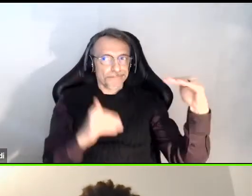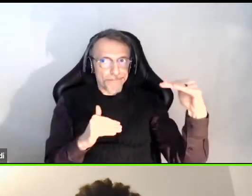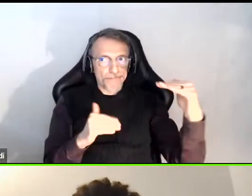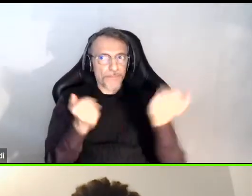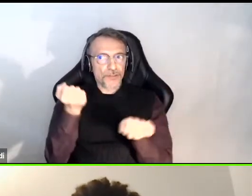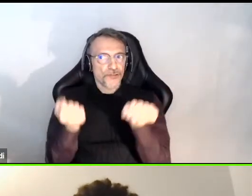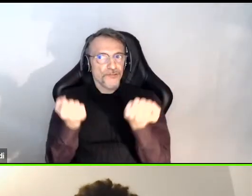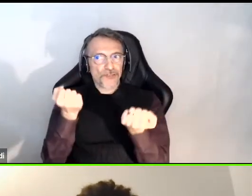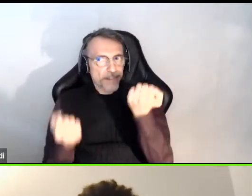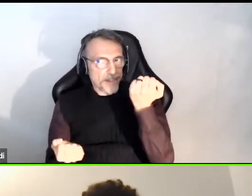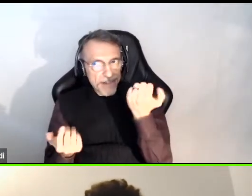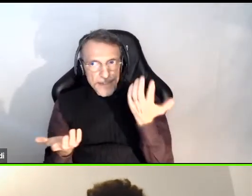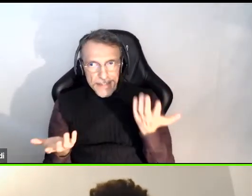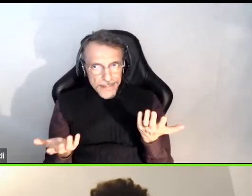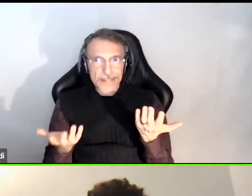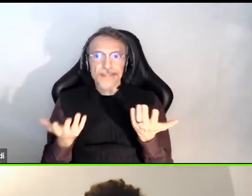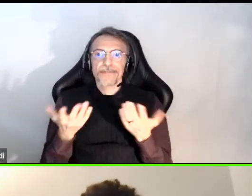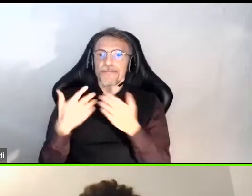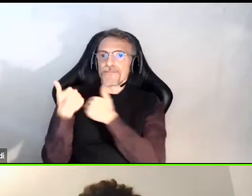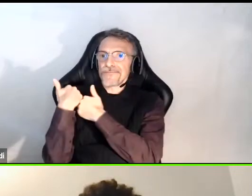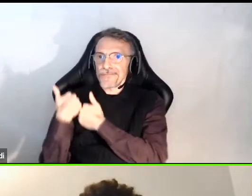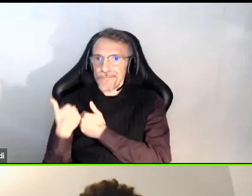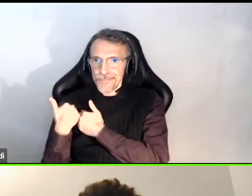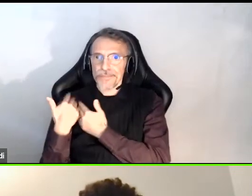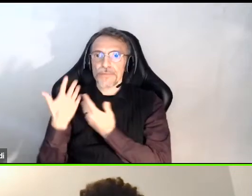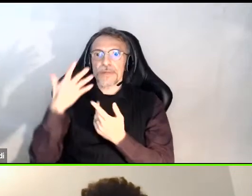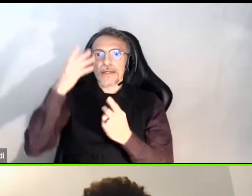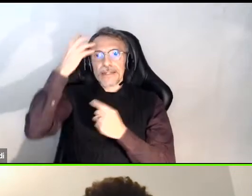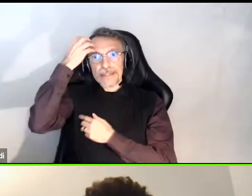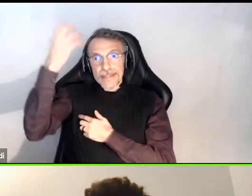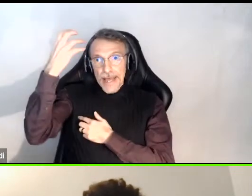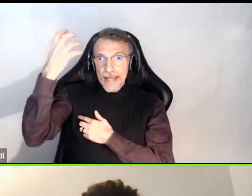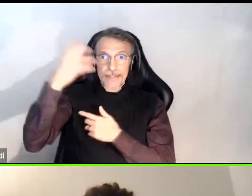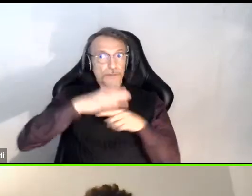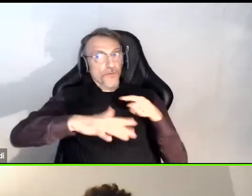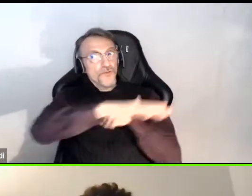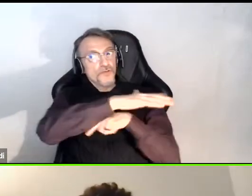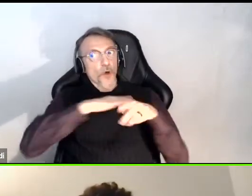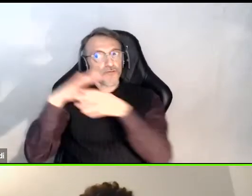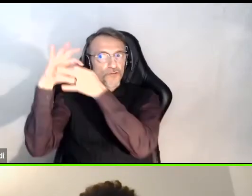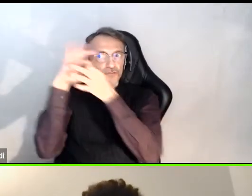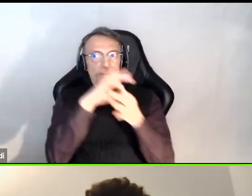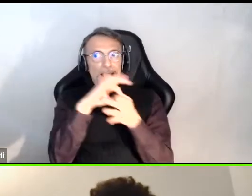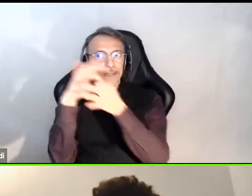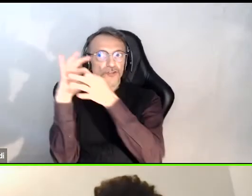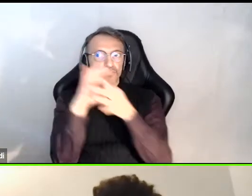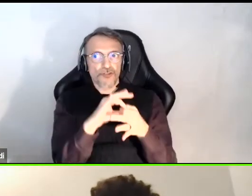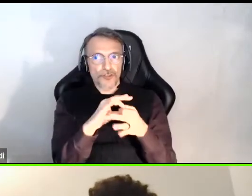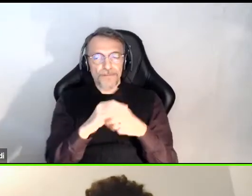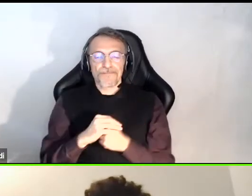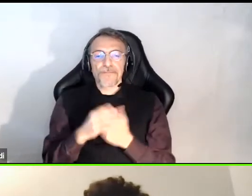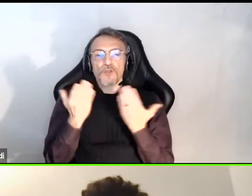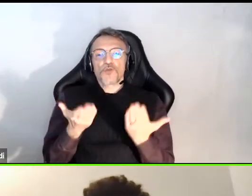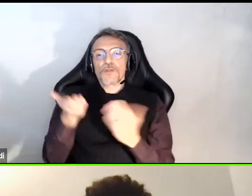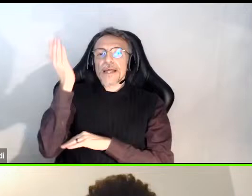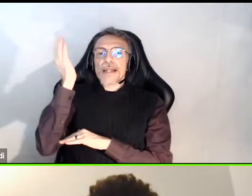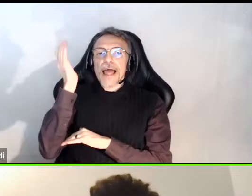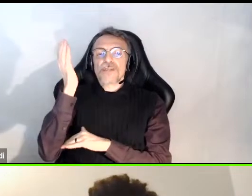injustice, accountability, state and social relations, and what have you. Today's lecture is